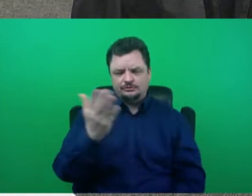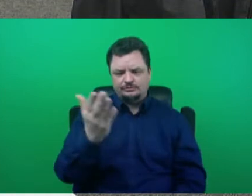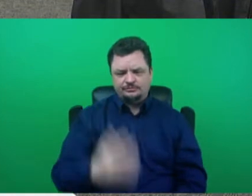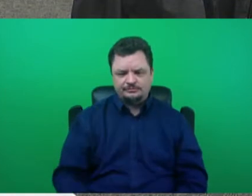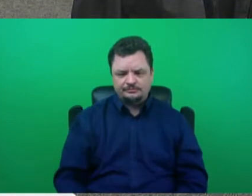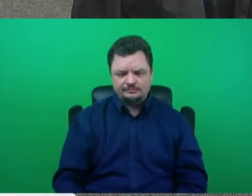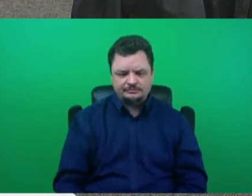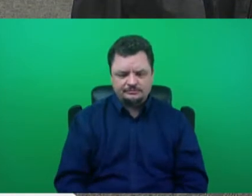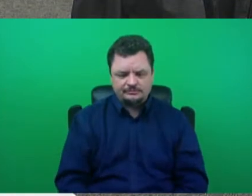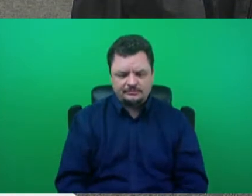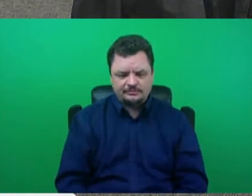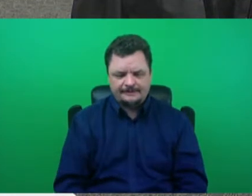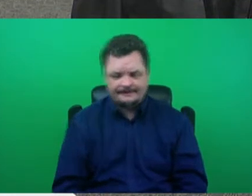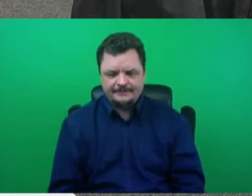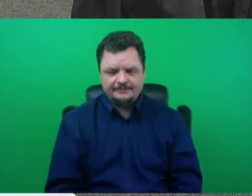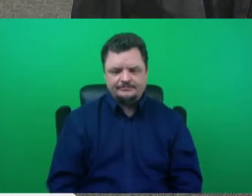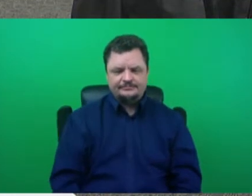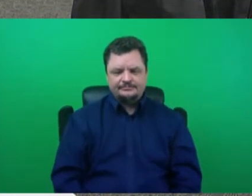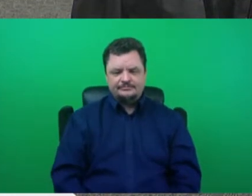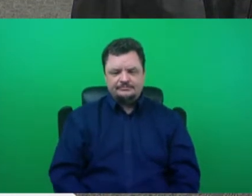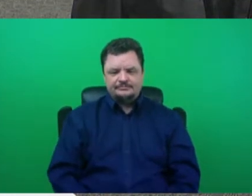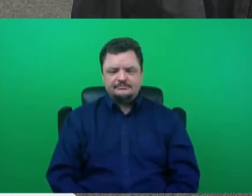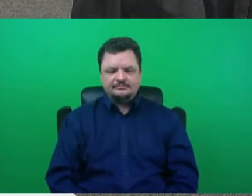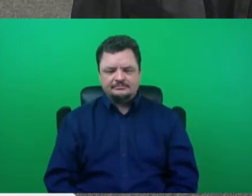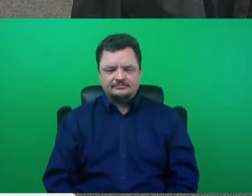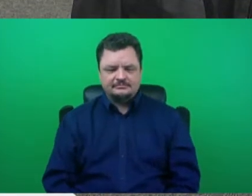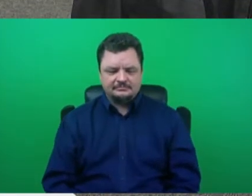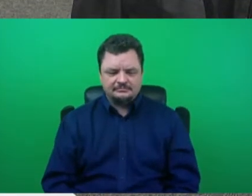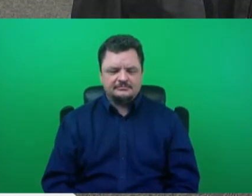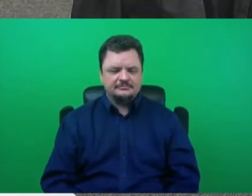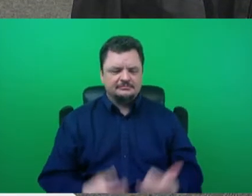No, it smells good over here. All right, everyone, we'll go ahead and take a few photos.